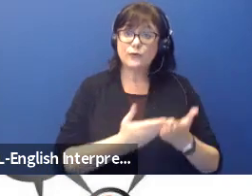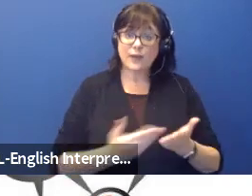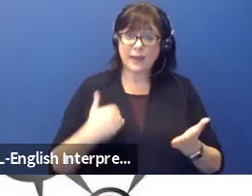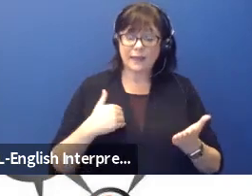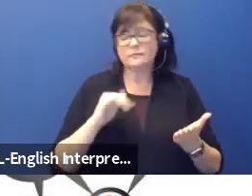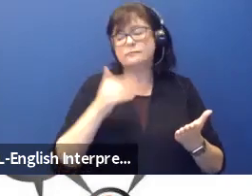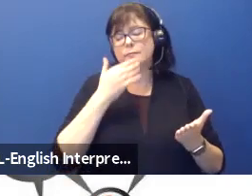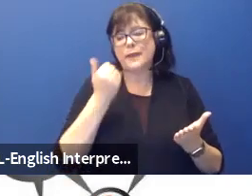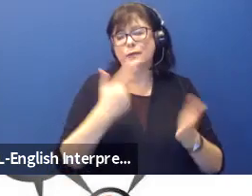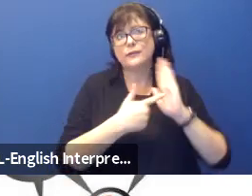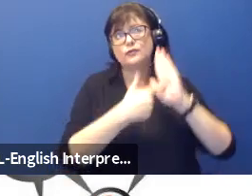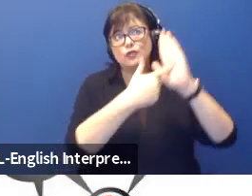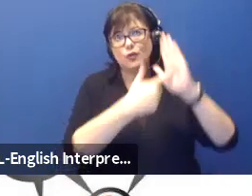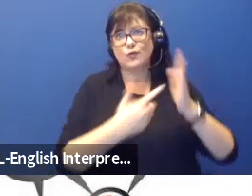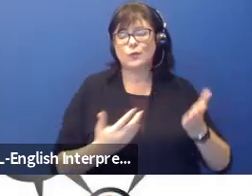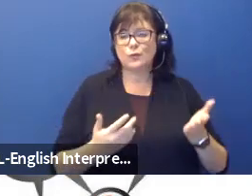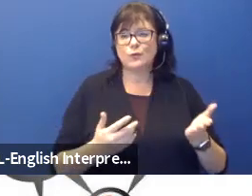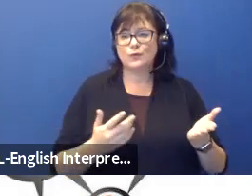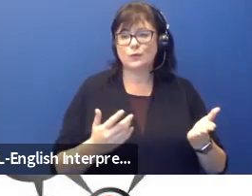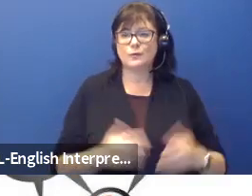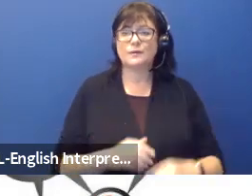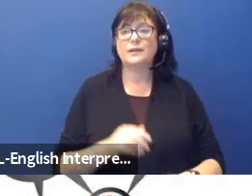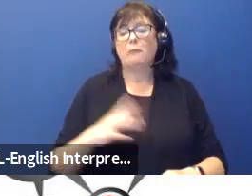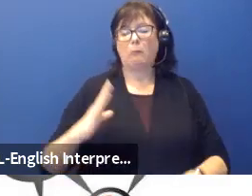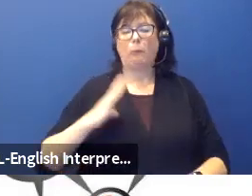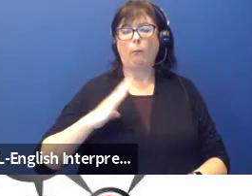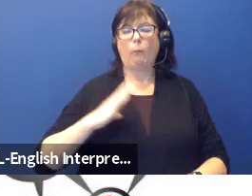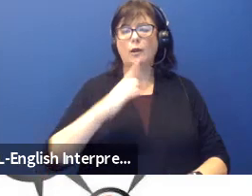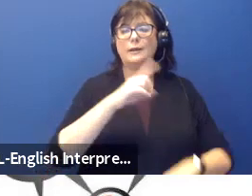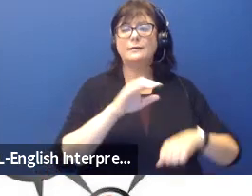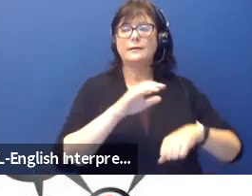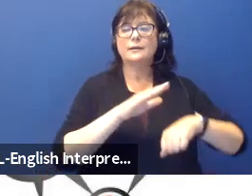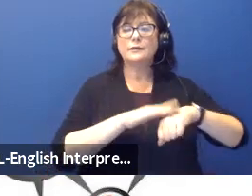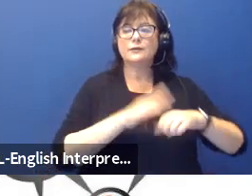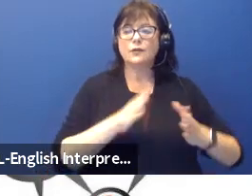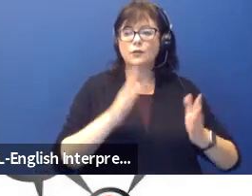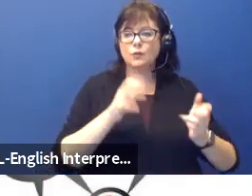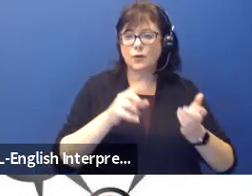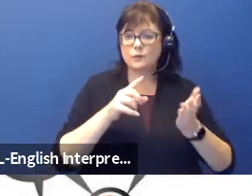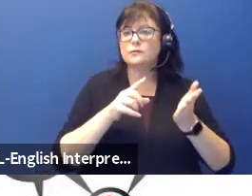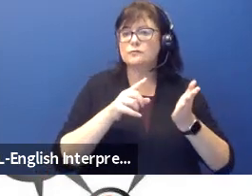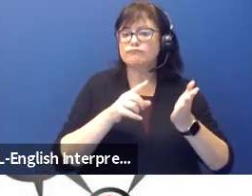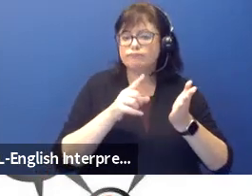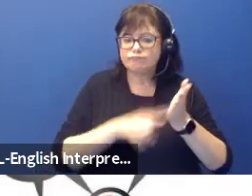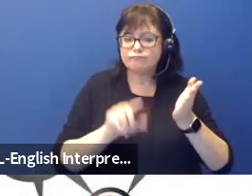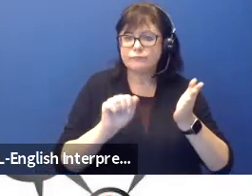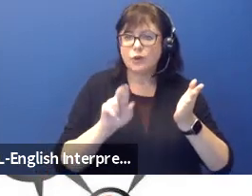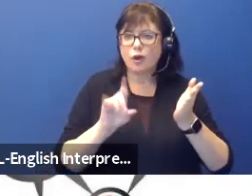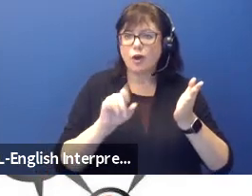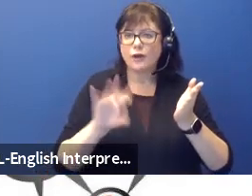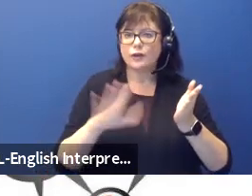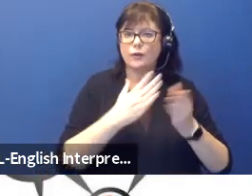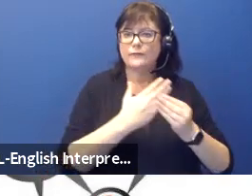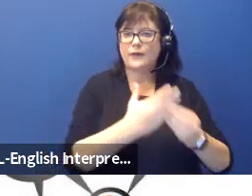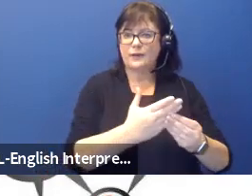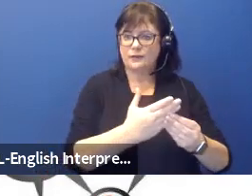and justify to your ETC, should you have a file audit as to how you're doing it, that's the best you can do. And I'm sorry to be a